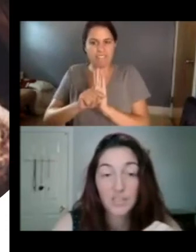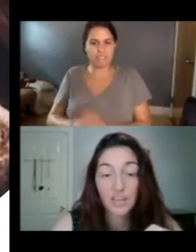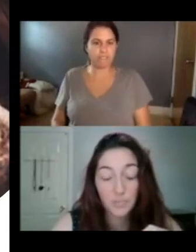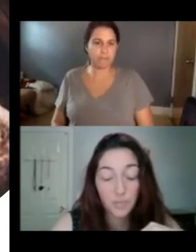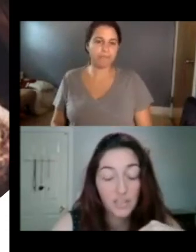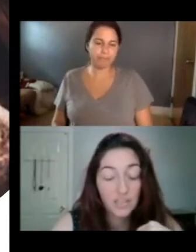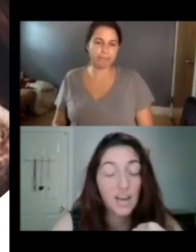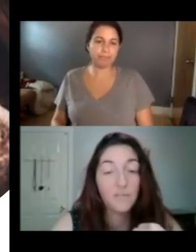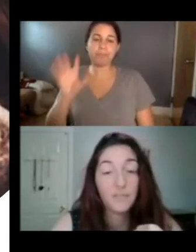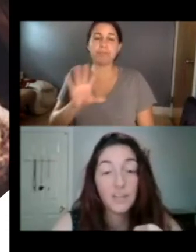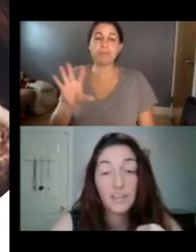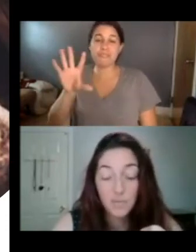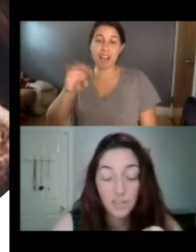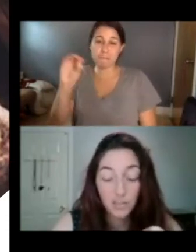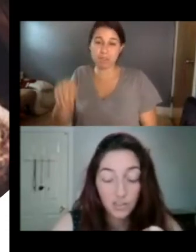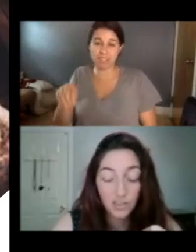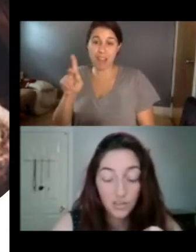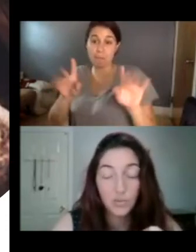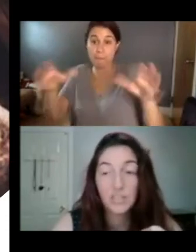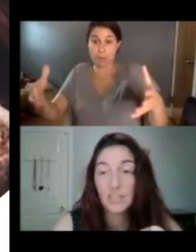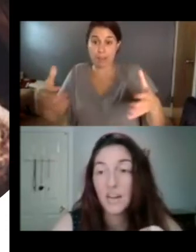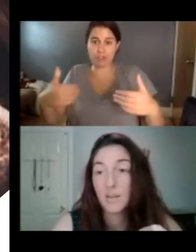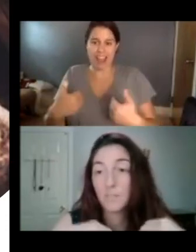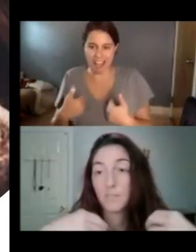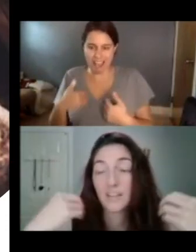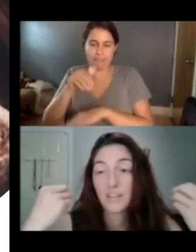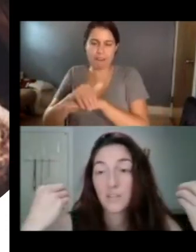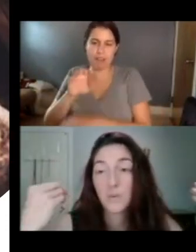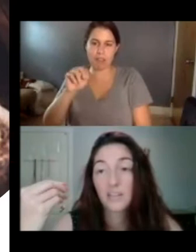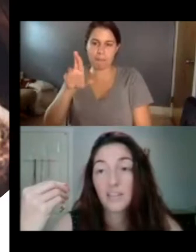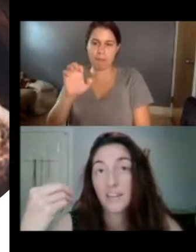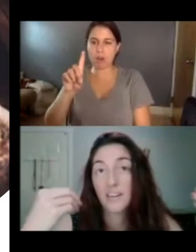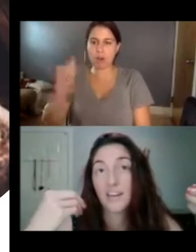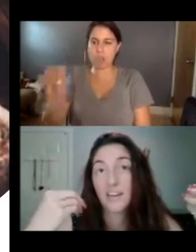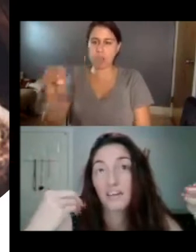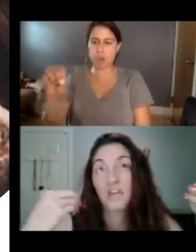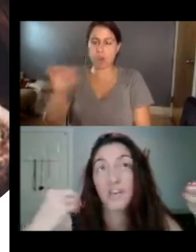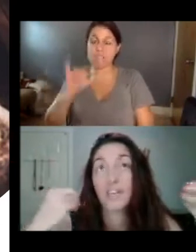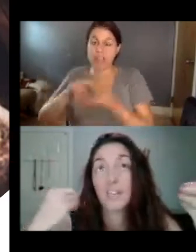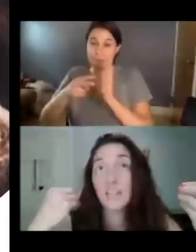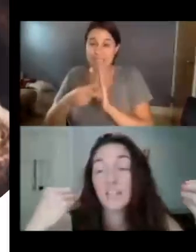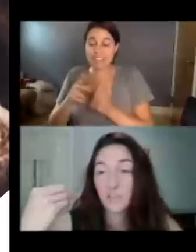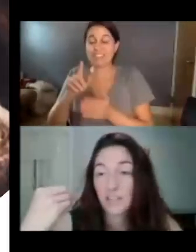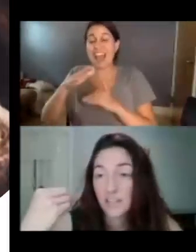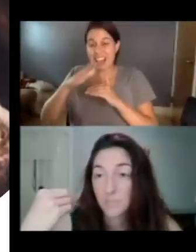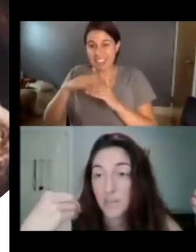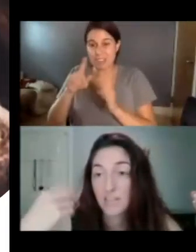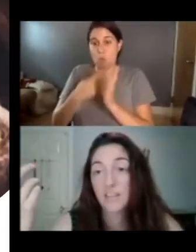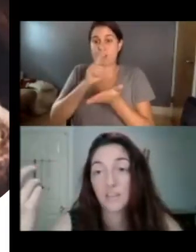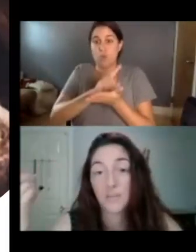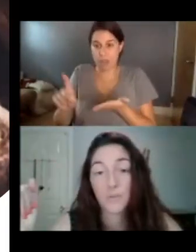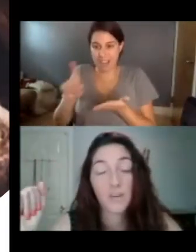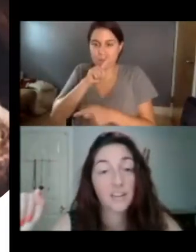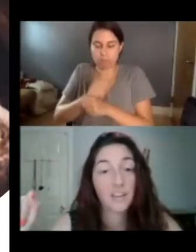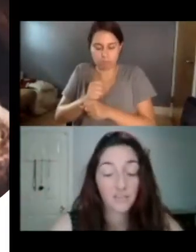about 5% of the population have nightmare disorder, which is at least weekly occurring distressing nightmares